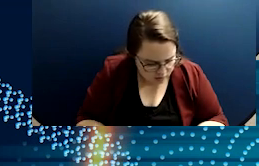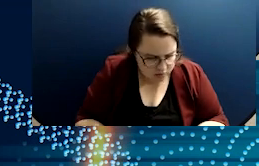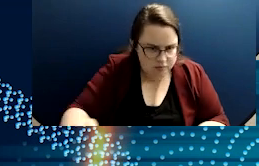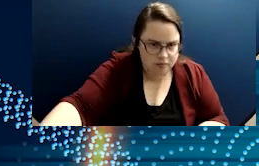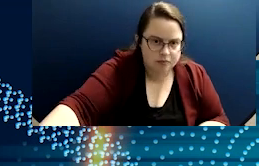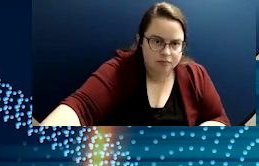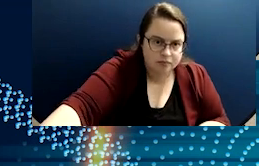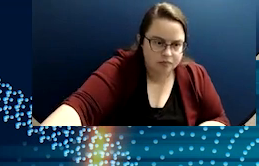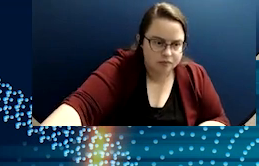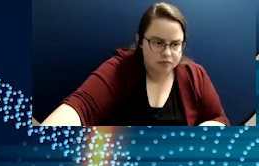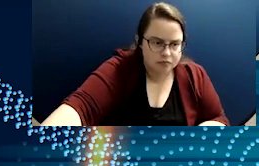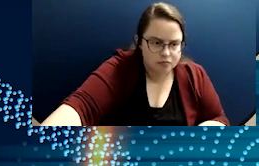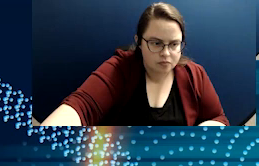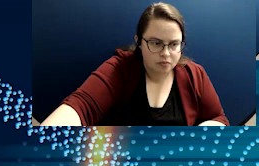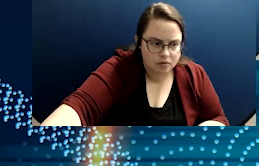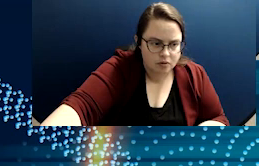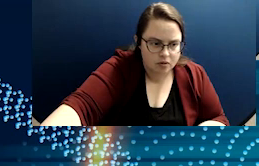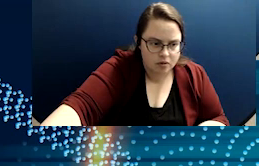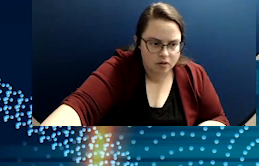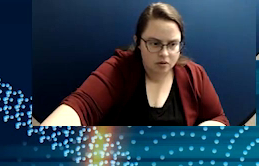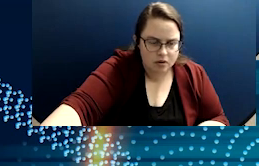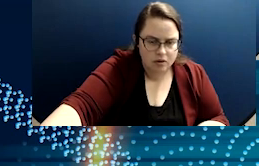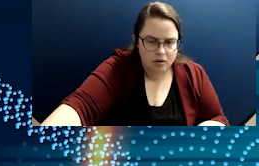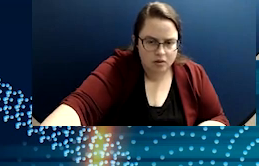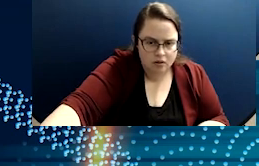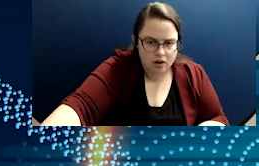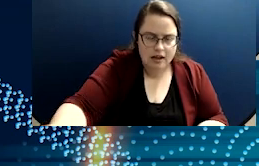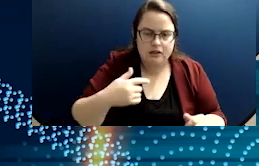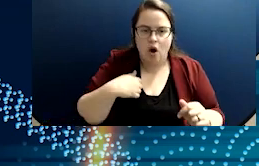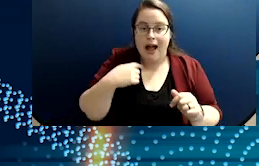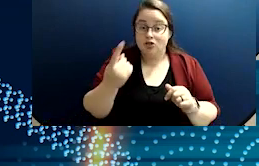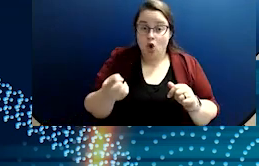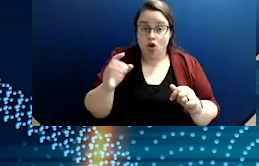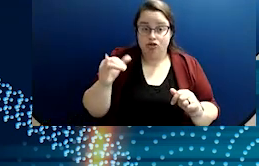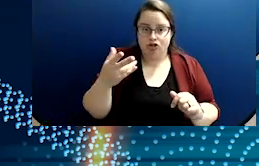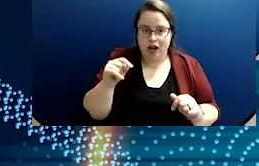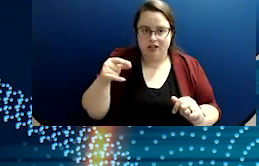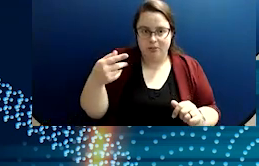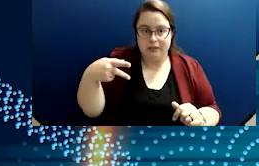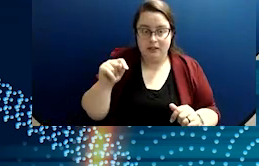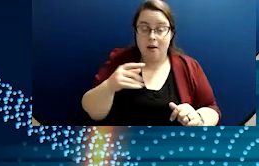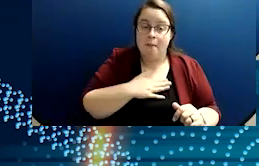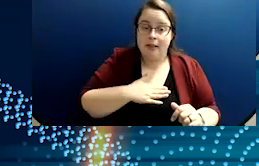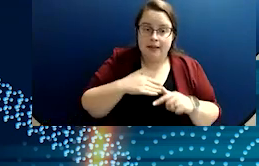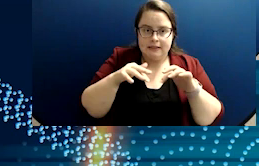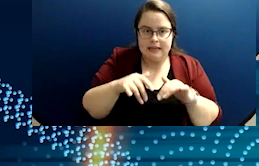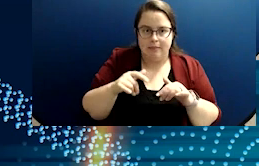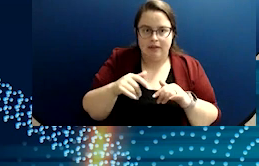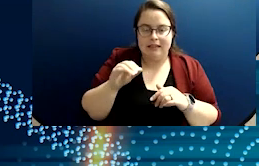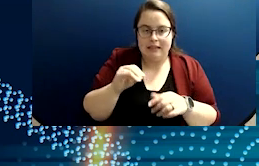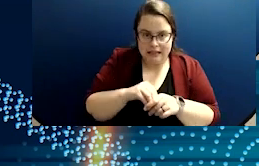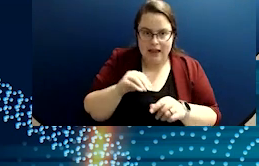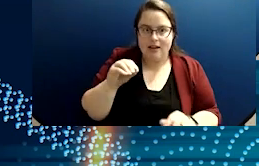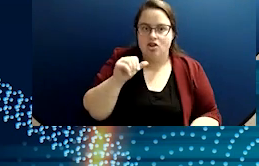I've said to in a non-confrontational way, because please Wow. answer, yeah, if I was very upset, it would be said to me. Then please put this in